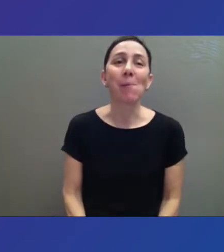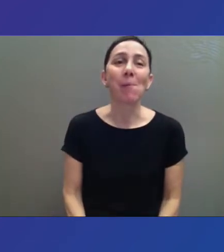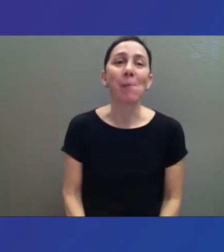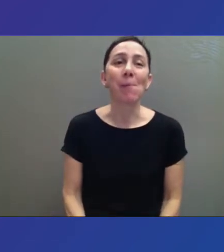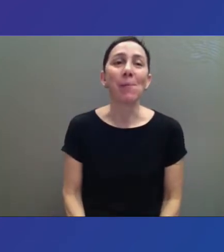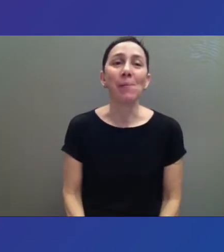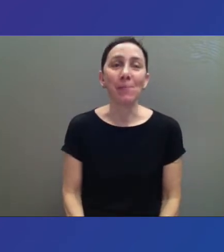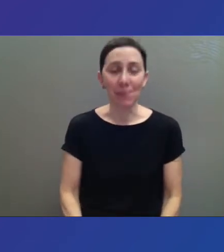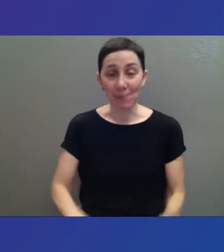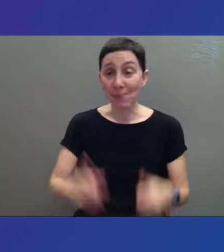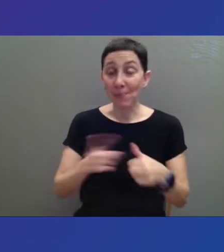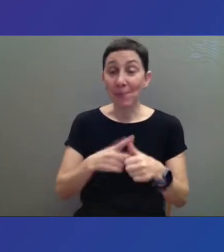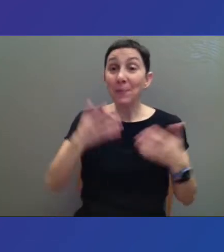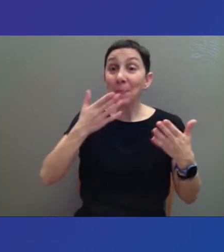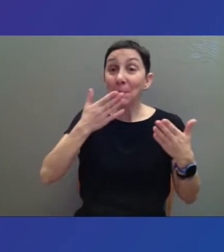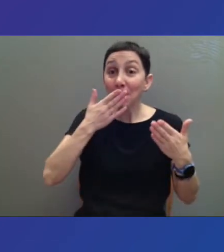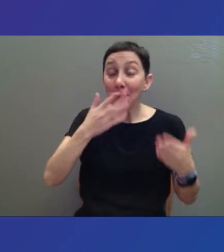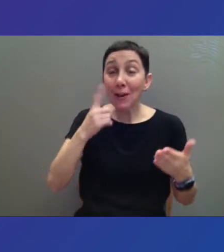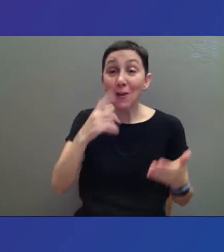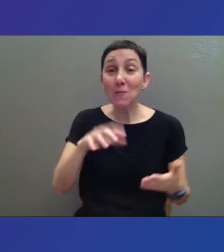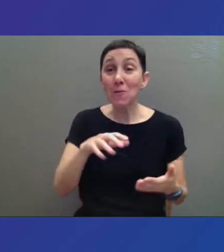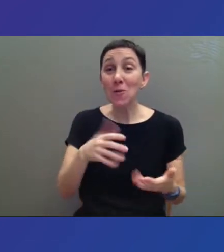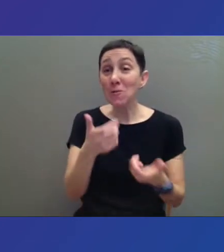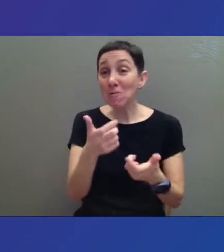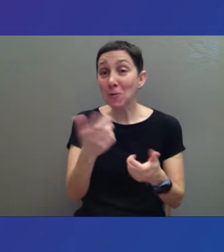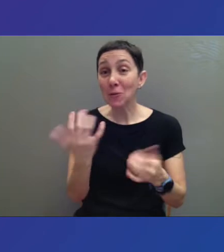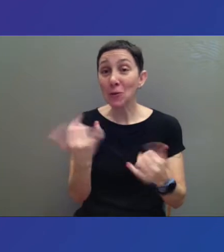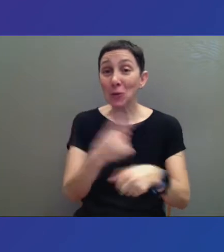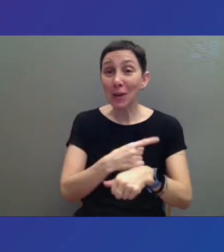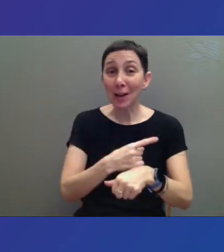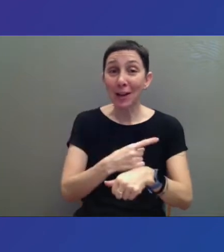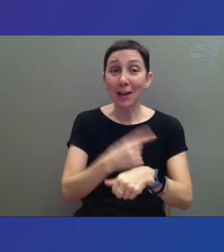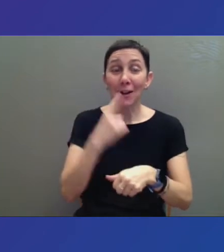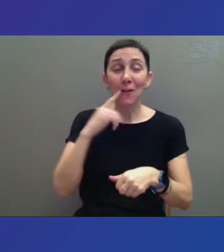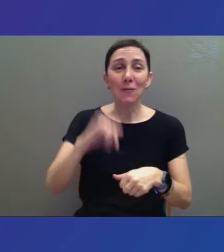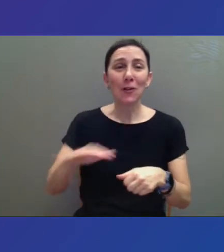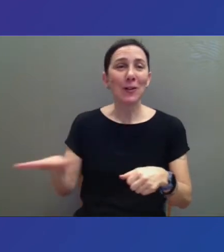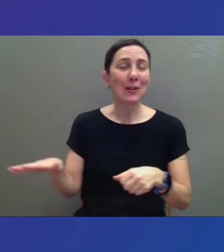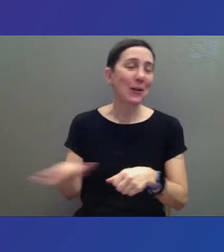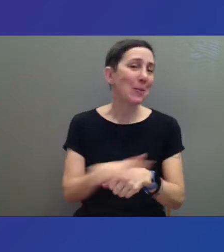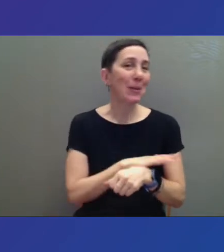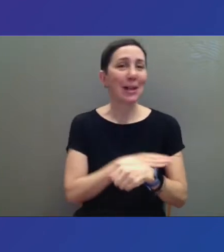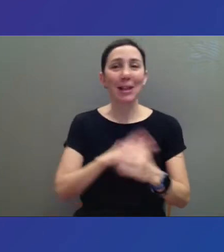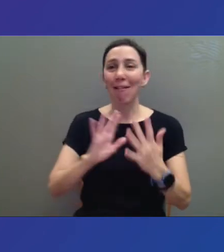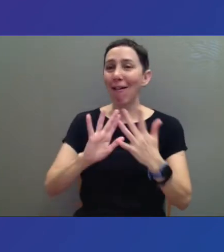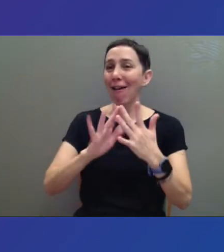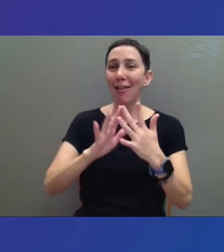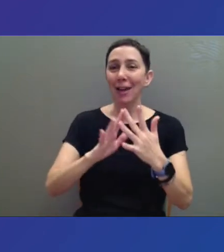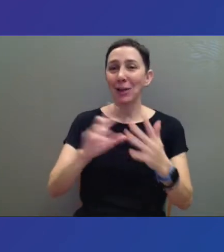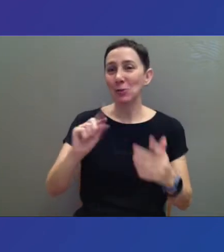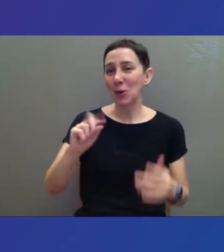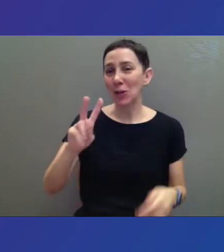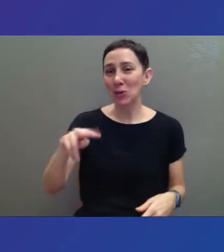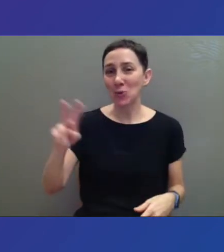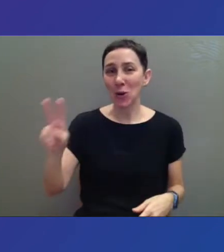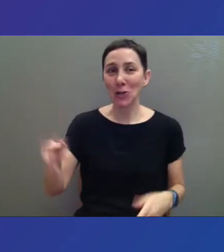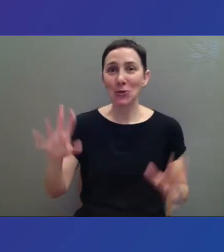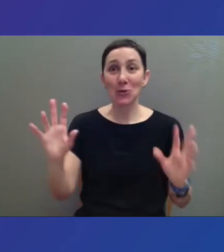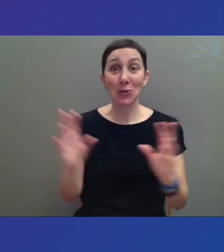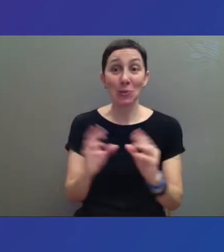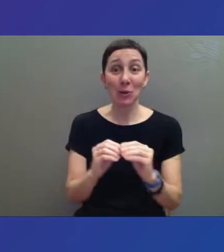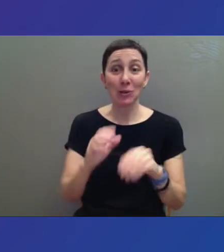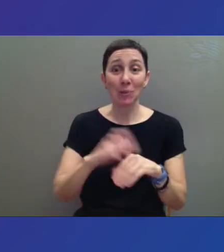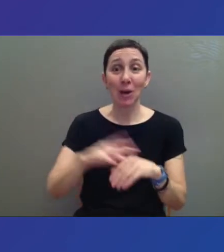First, thank you for joining us for the completely digital 2022 Symposium held on the